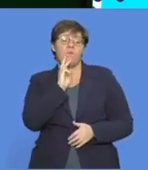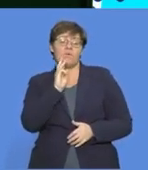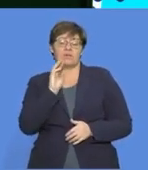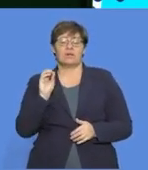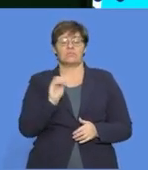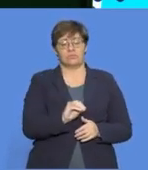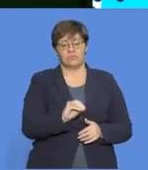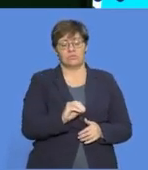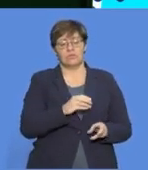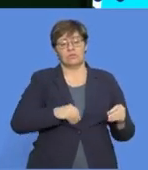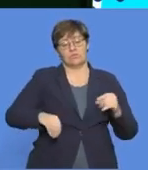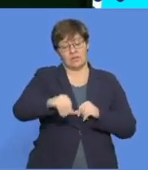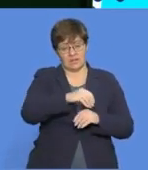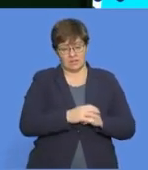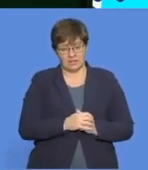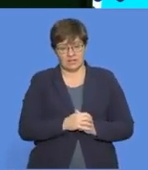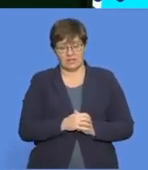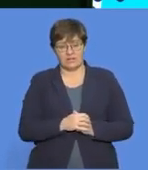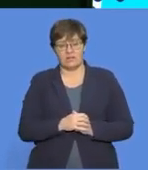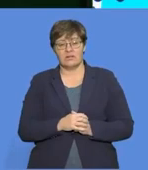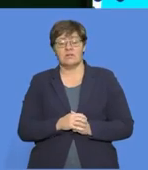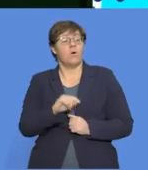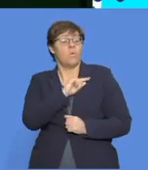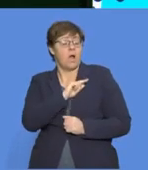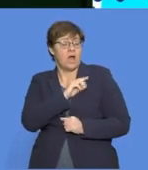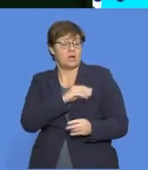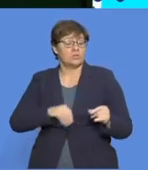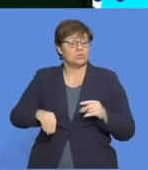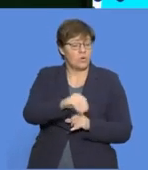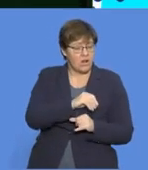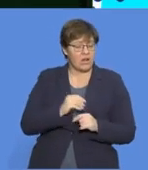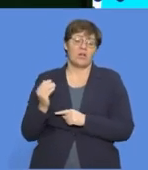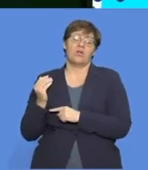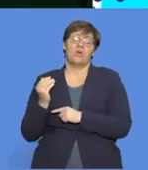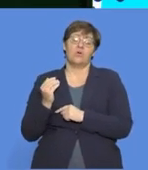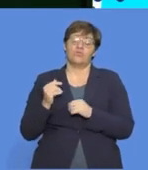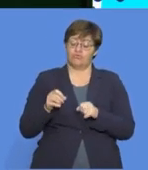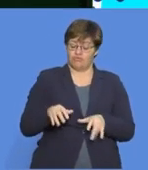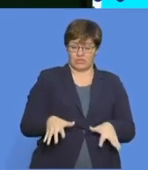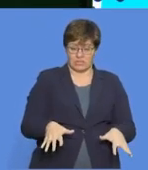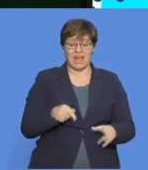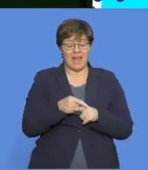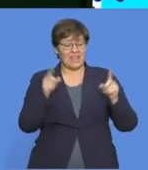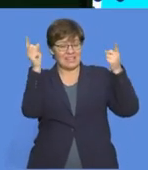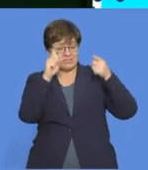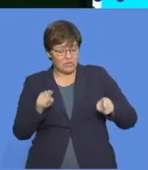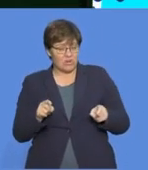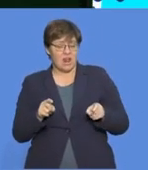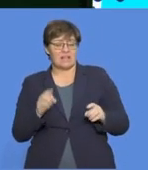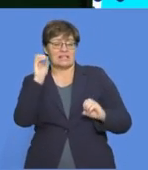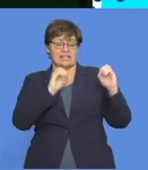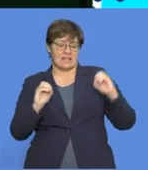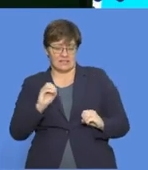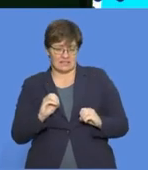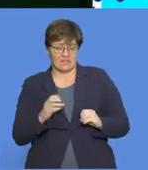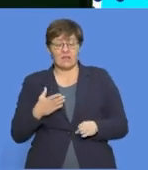the soil. And that is because in the soil are the roots, and the roots have specialized cells whose function